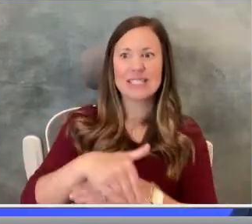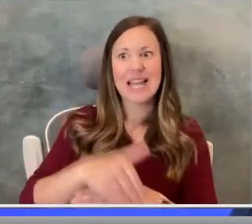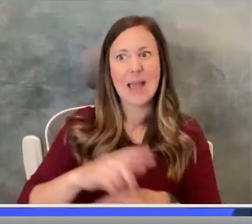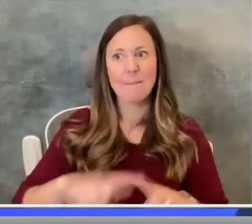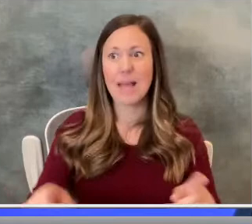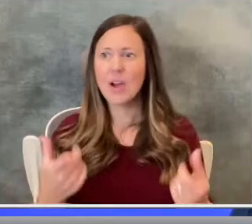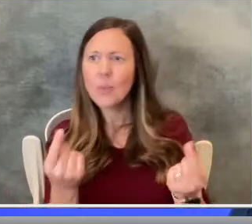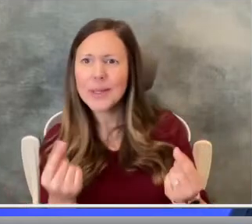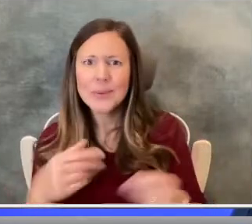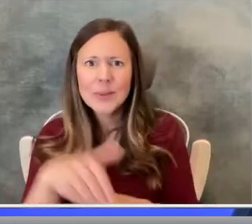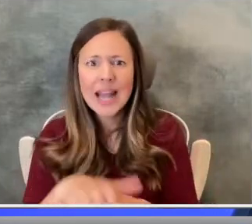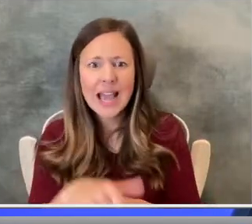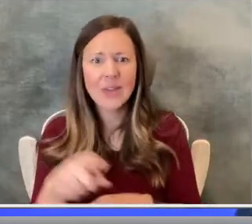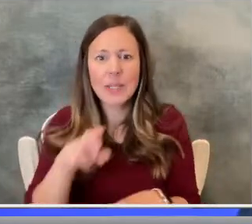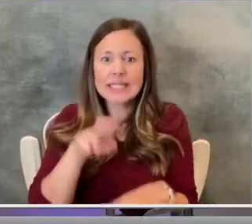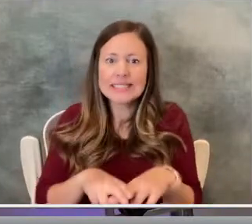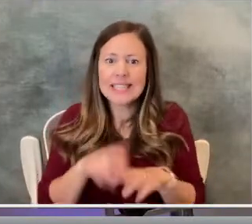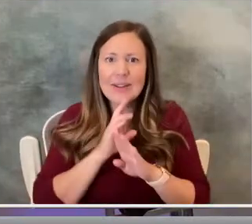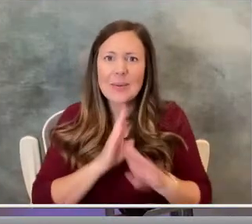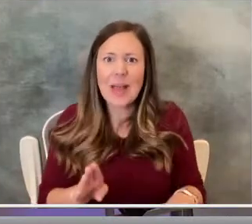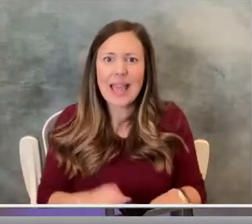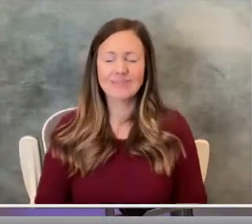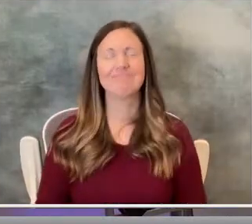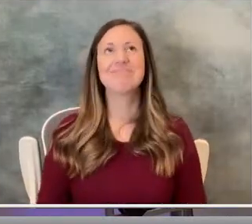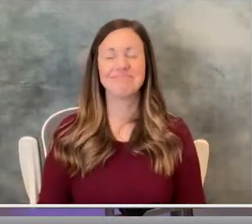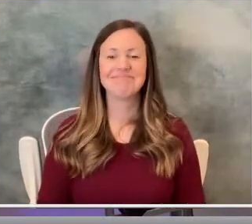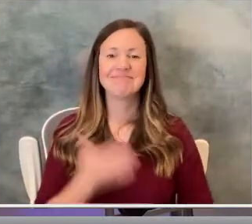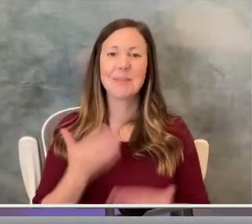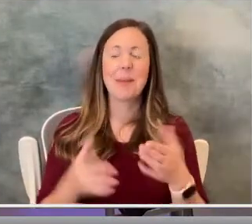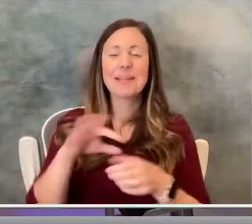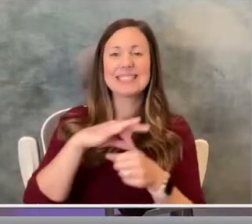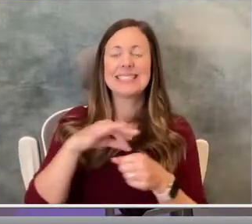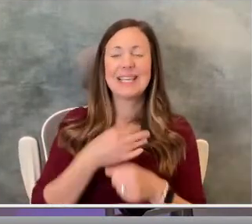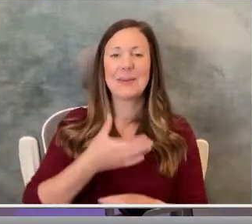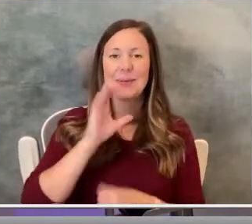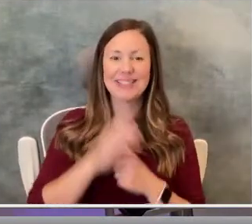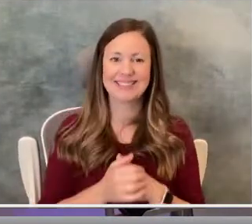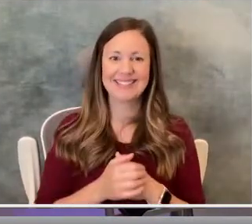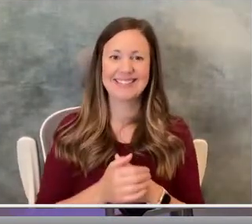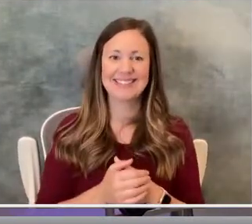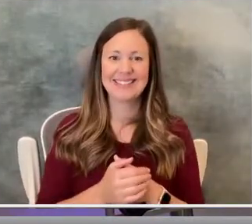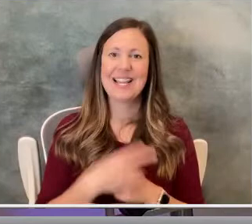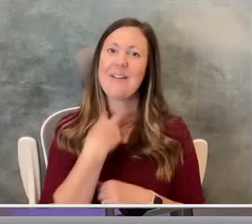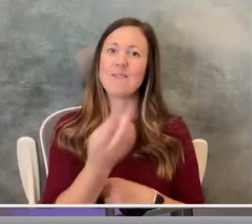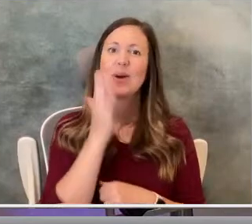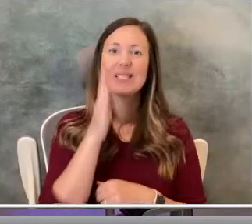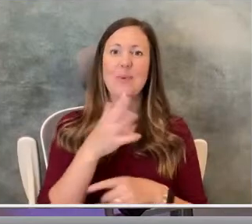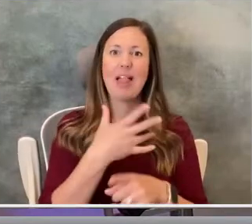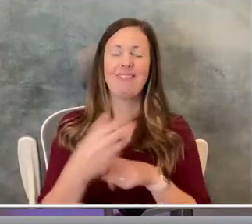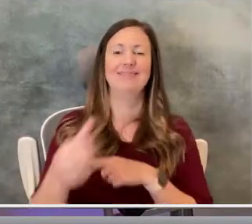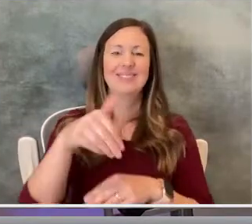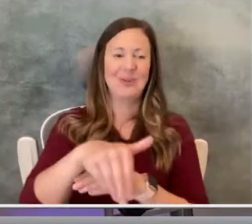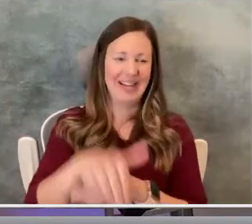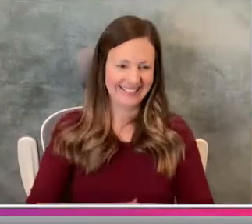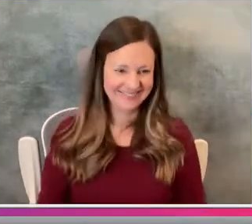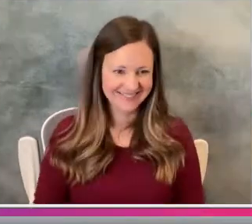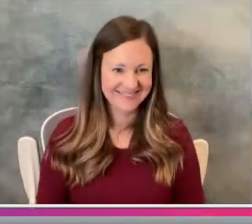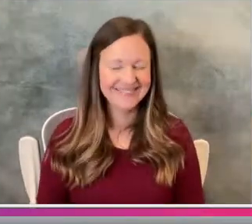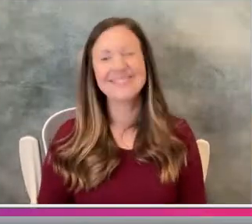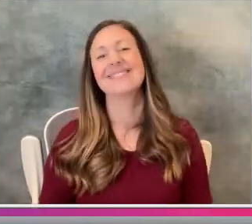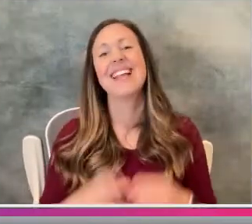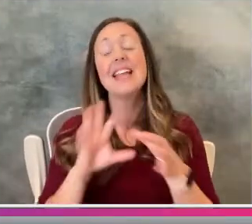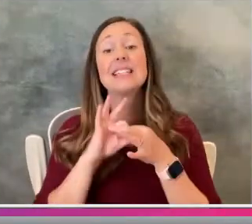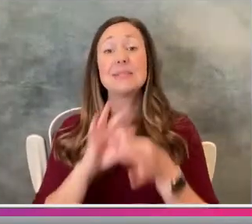corner? Something like that. Sip some tea? I'll get rid of the rest of it tonight, I guess. Speaking of the Chiefs, we just had